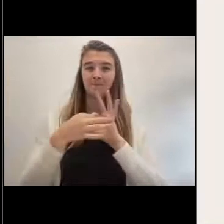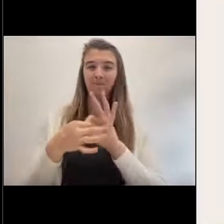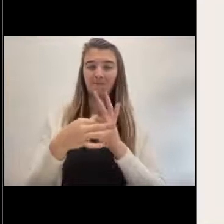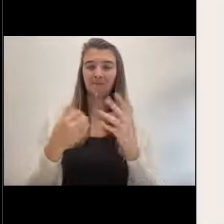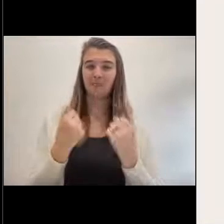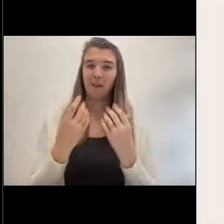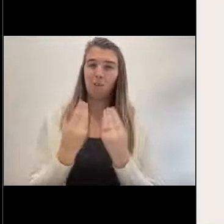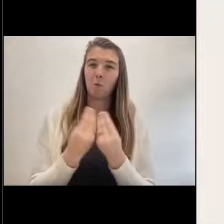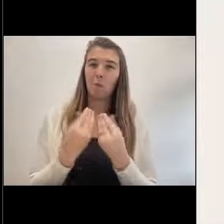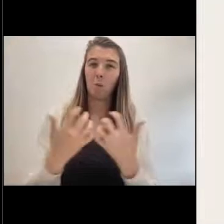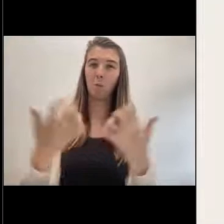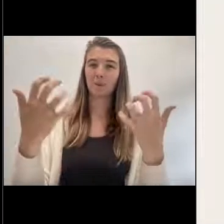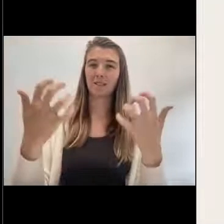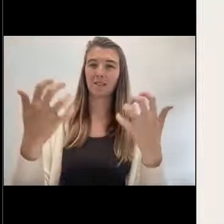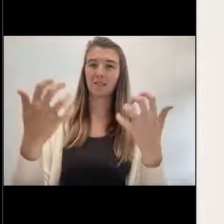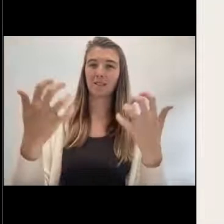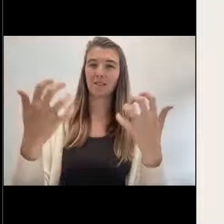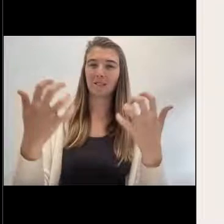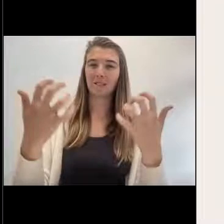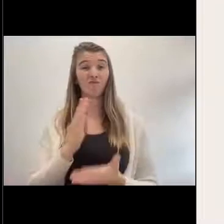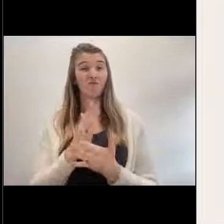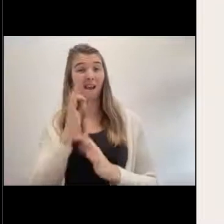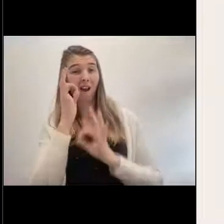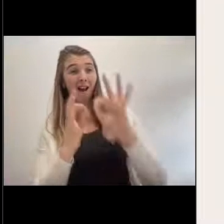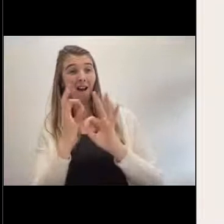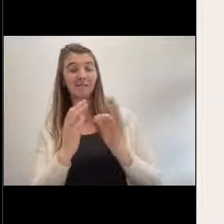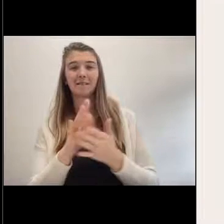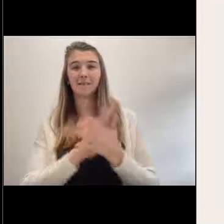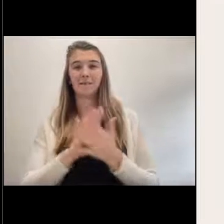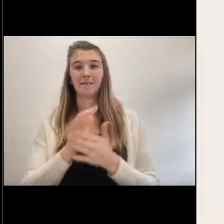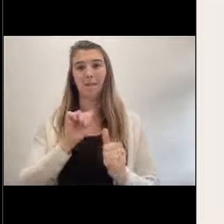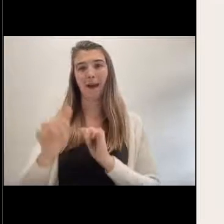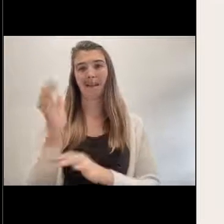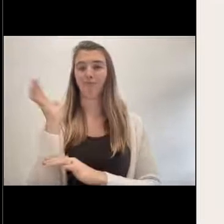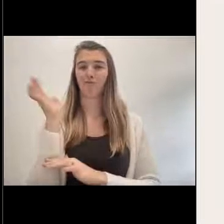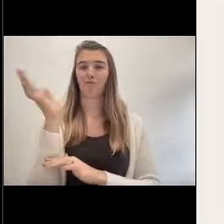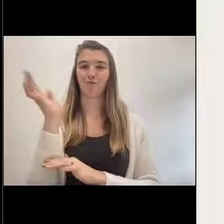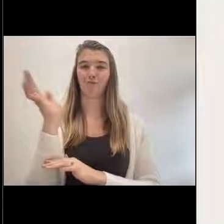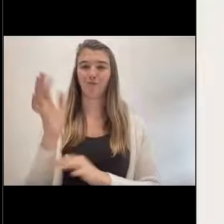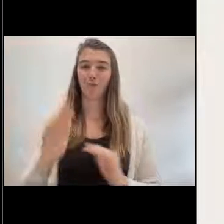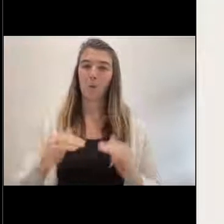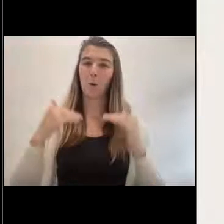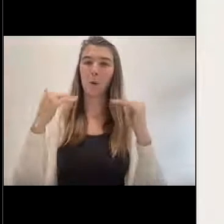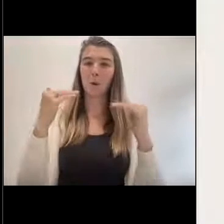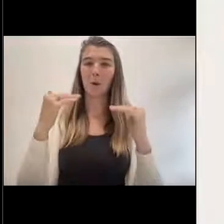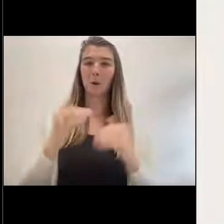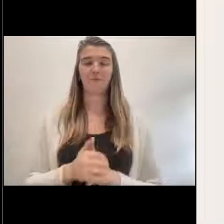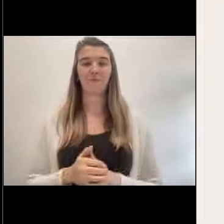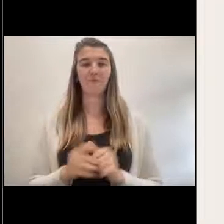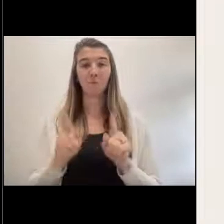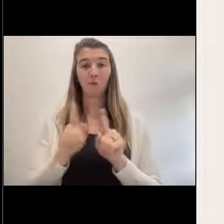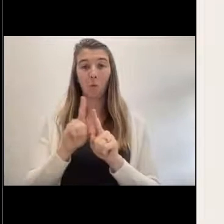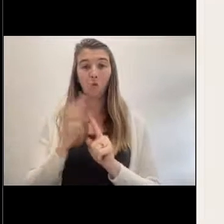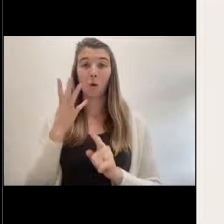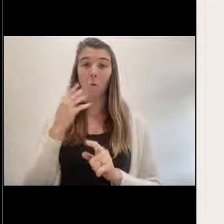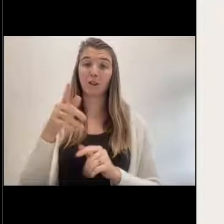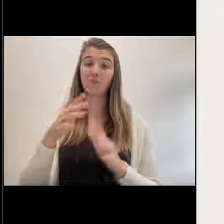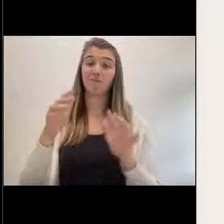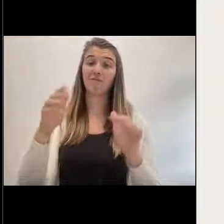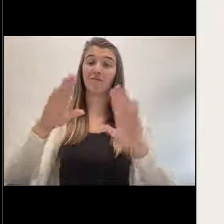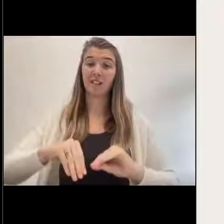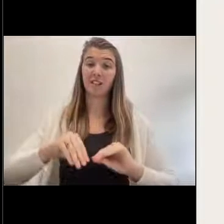questions. It really helps us to make the most of it. We will also be asking you a survey on exit. Again, that helps us to shape future